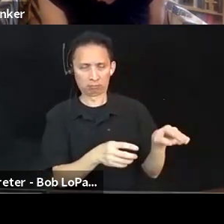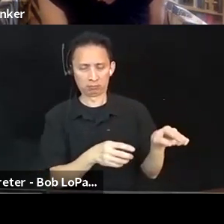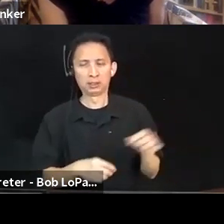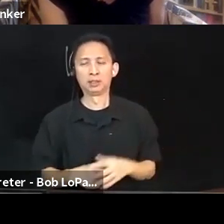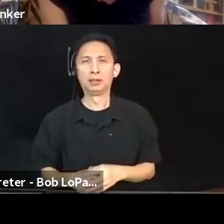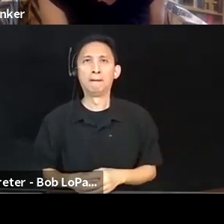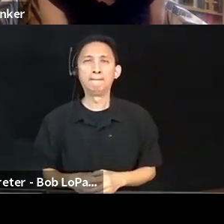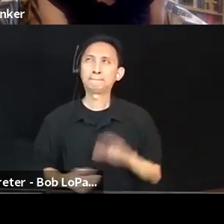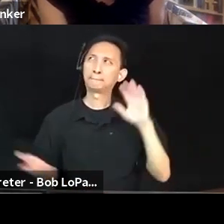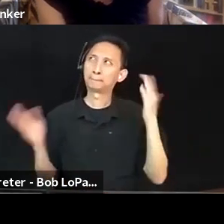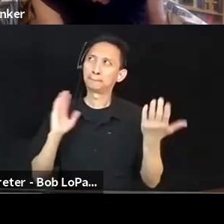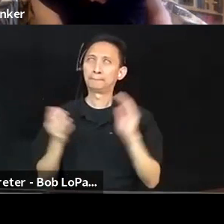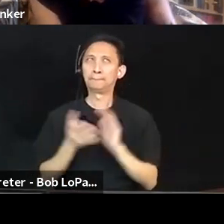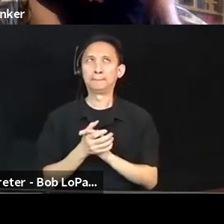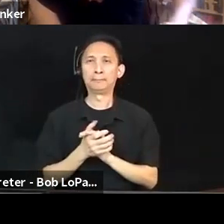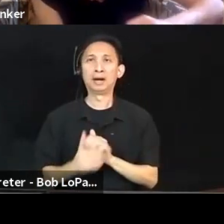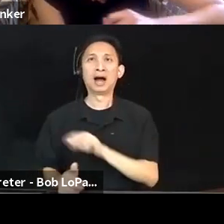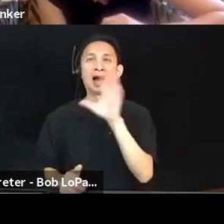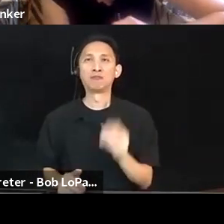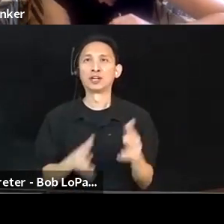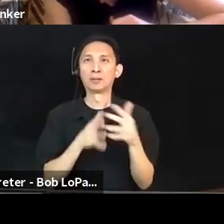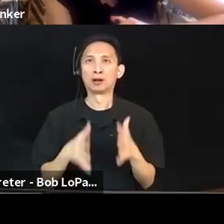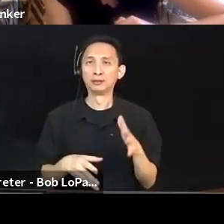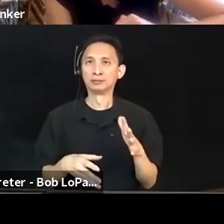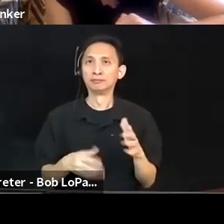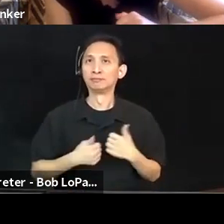of African Americans in America.